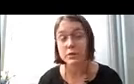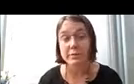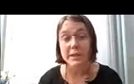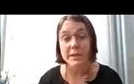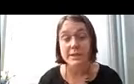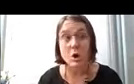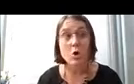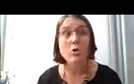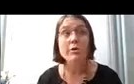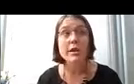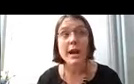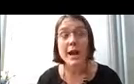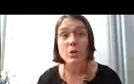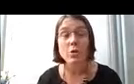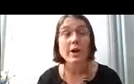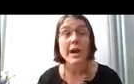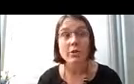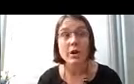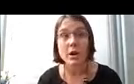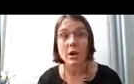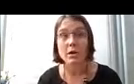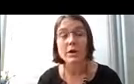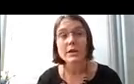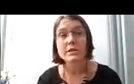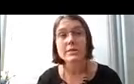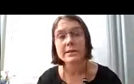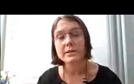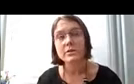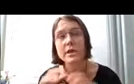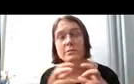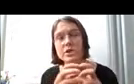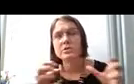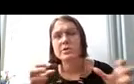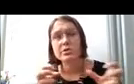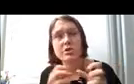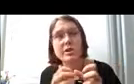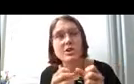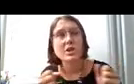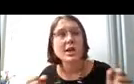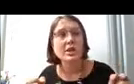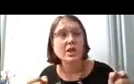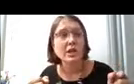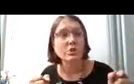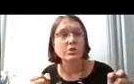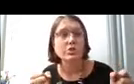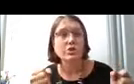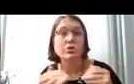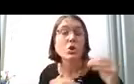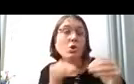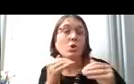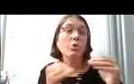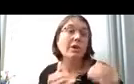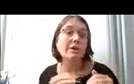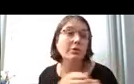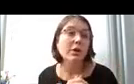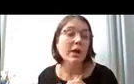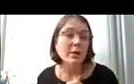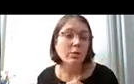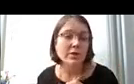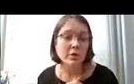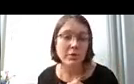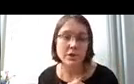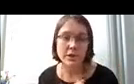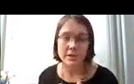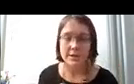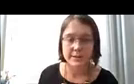in 45 minutes or an hour and a half, depending on how much you want to stretch and challenge your students or the level